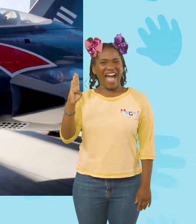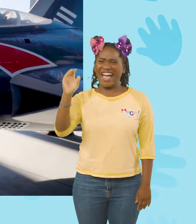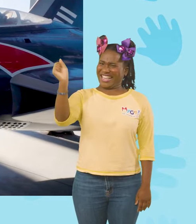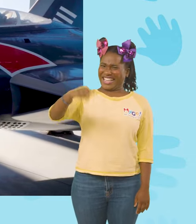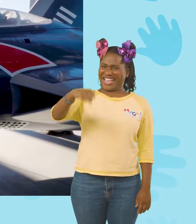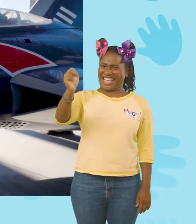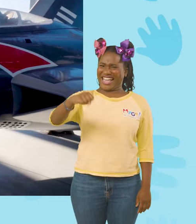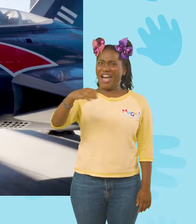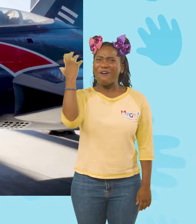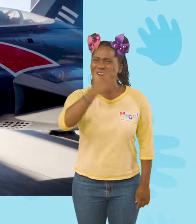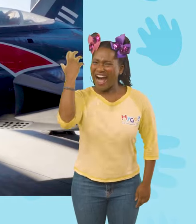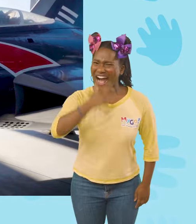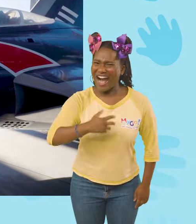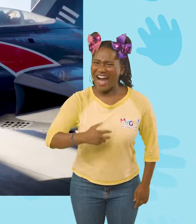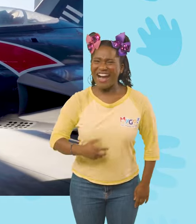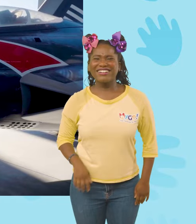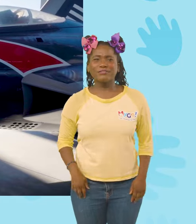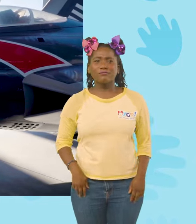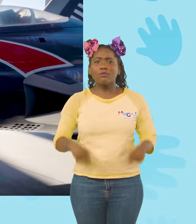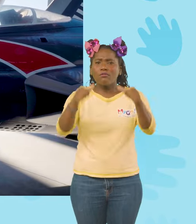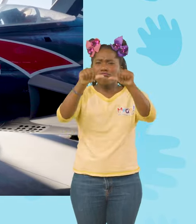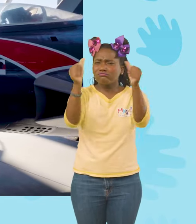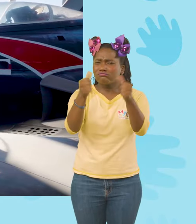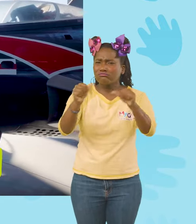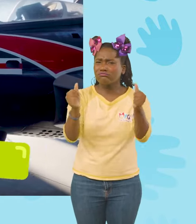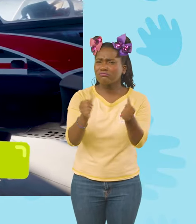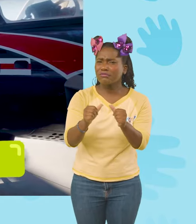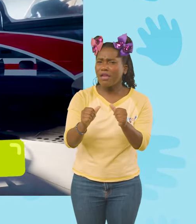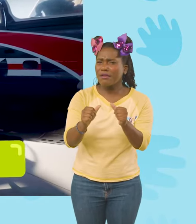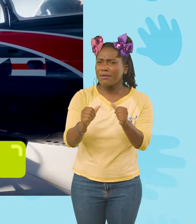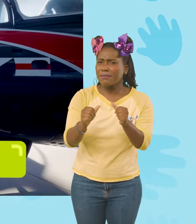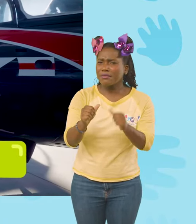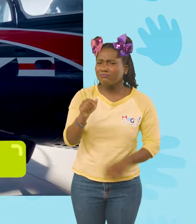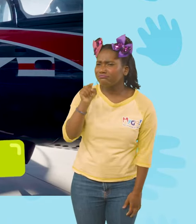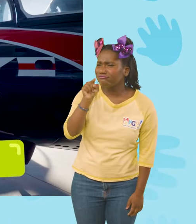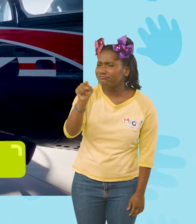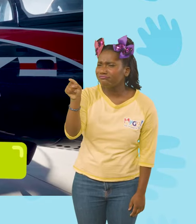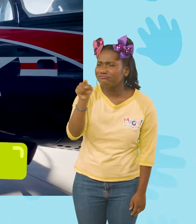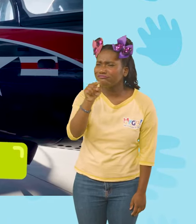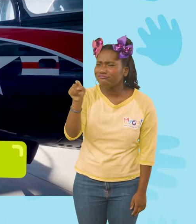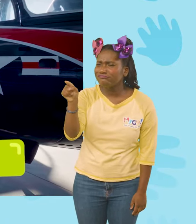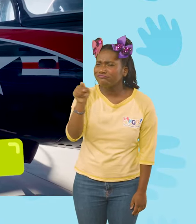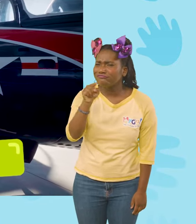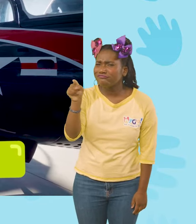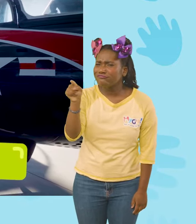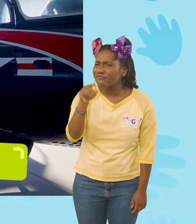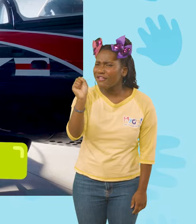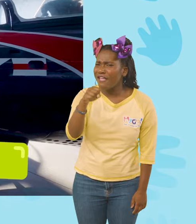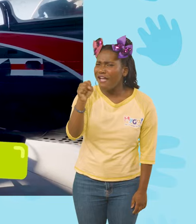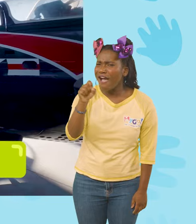blue. Yeah, woohoo! Oh, and what shape is that? Oh,